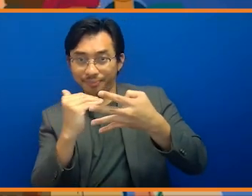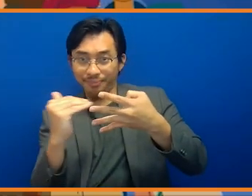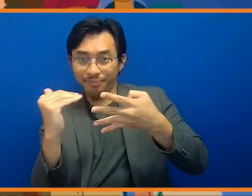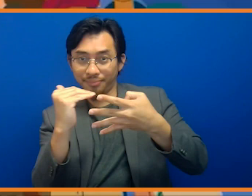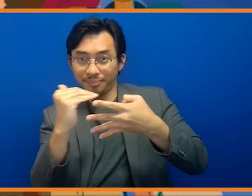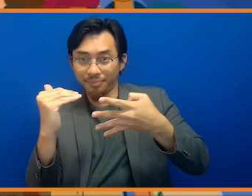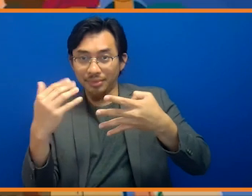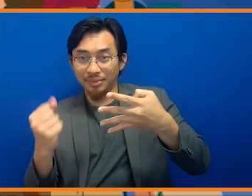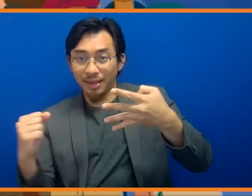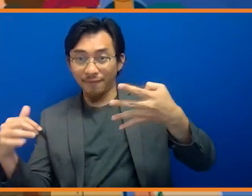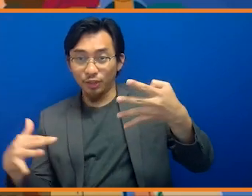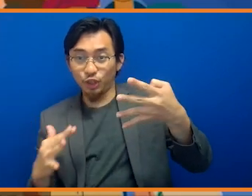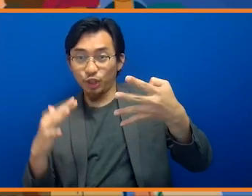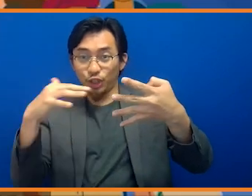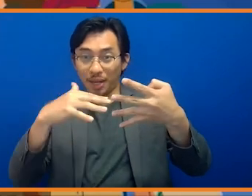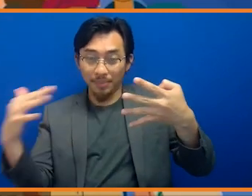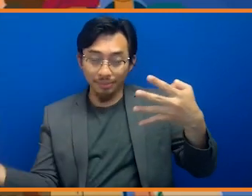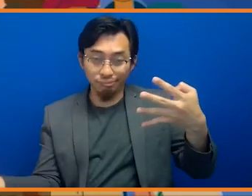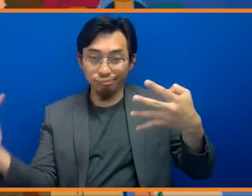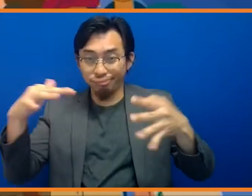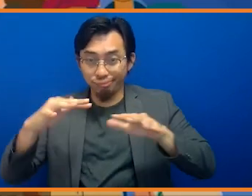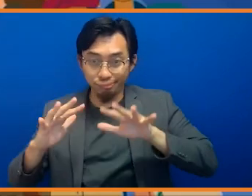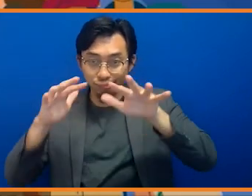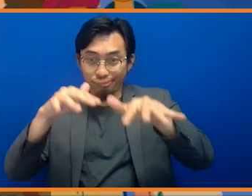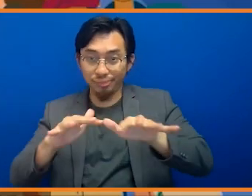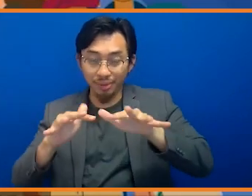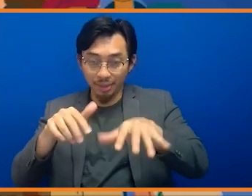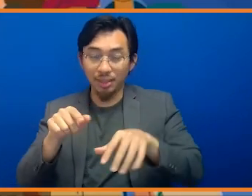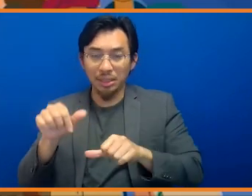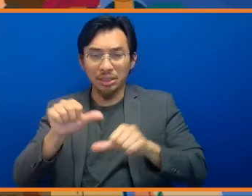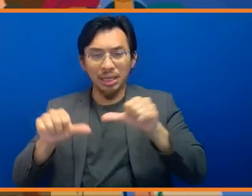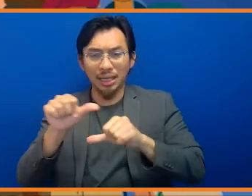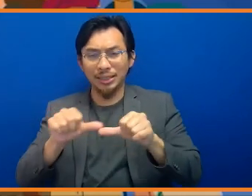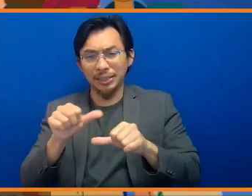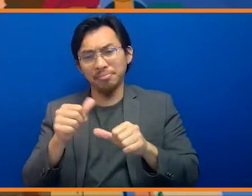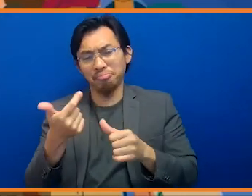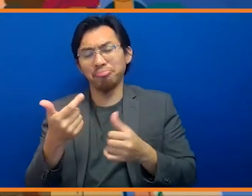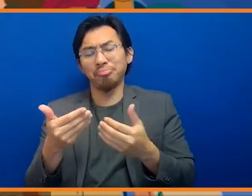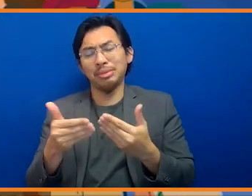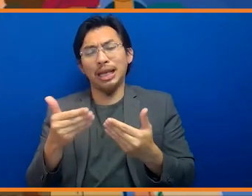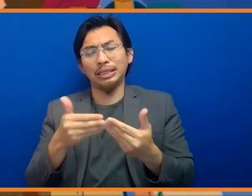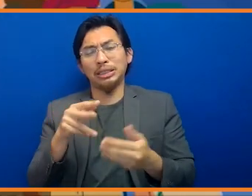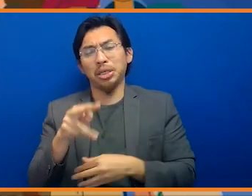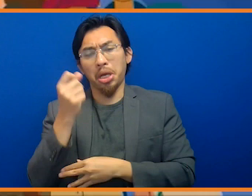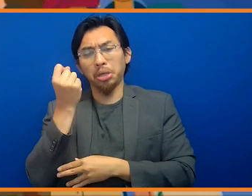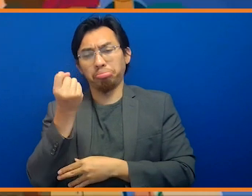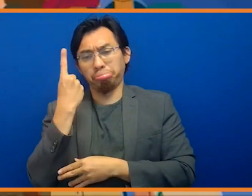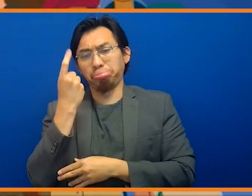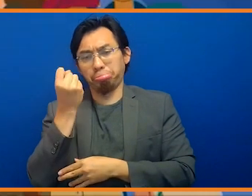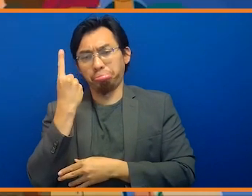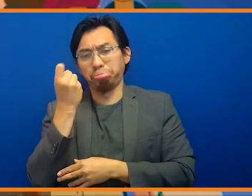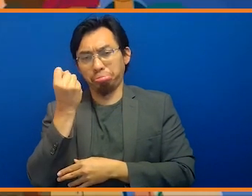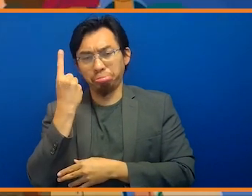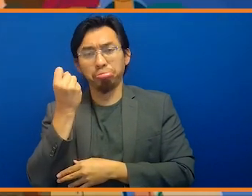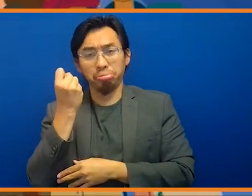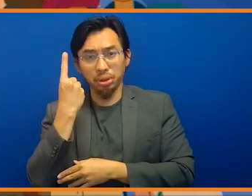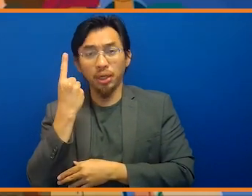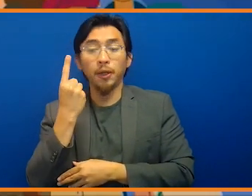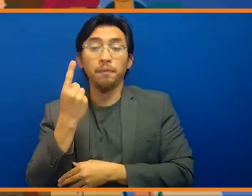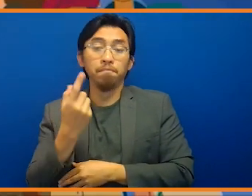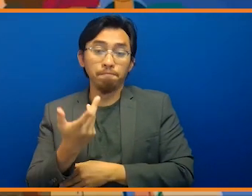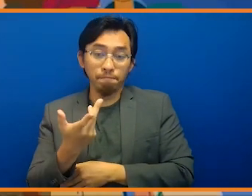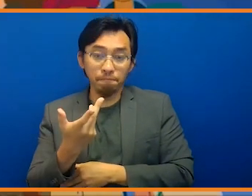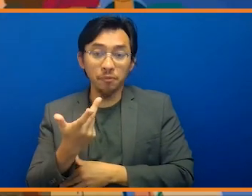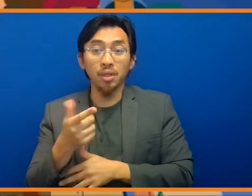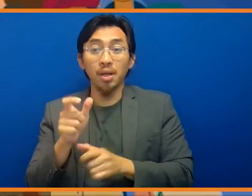the tsunami and some other things. So for the science people, it's quite a bit easy to understand.